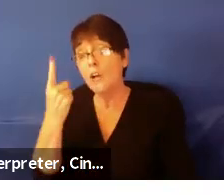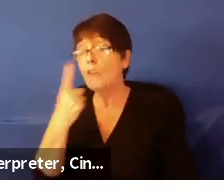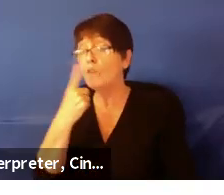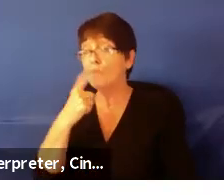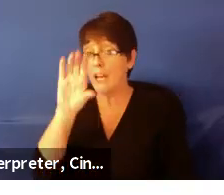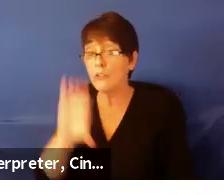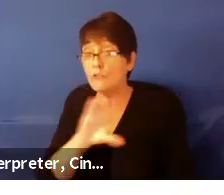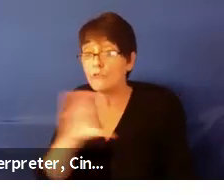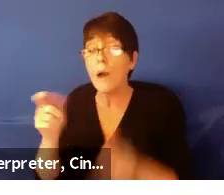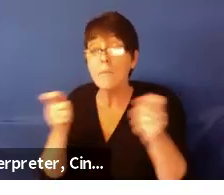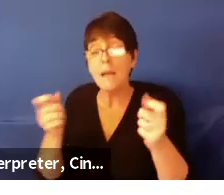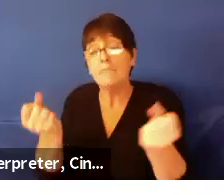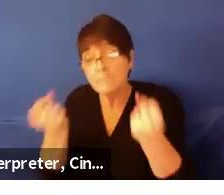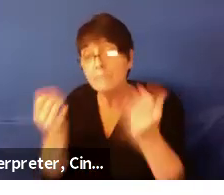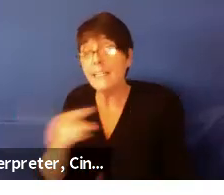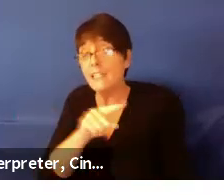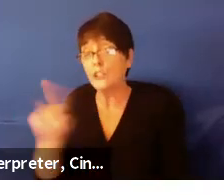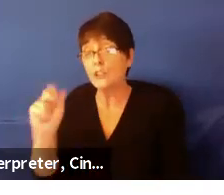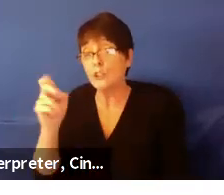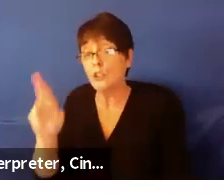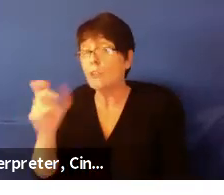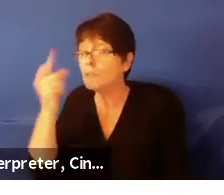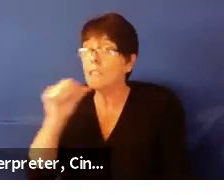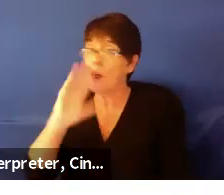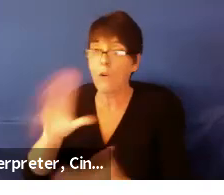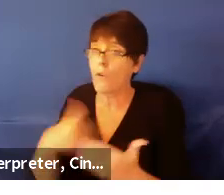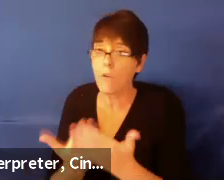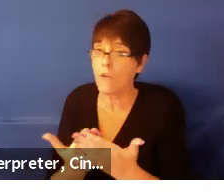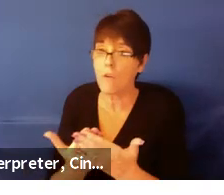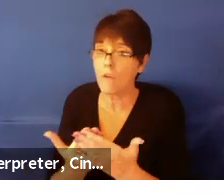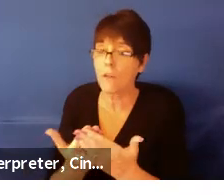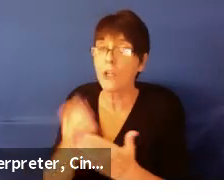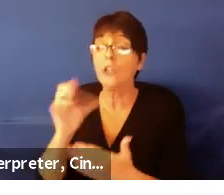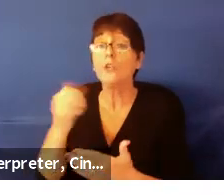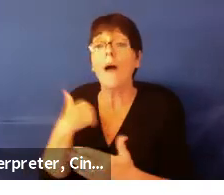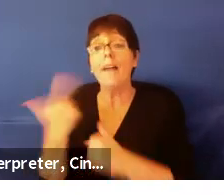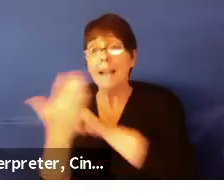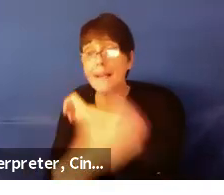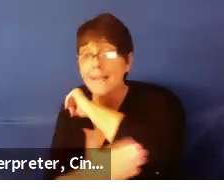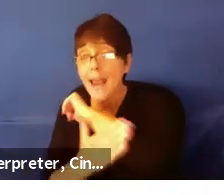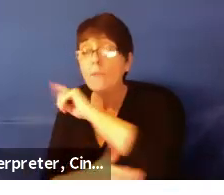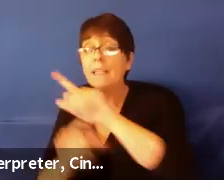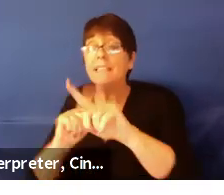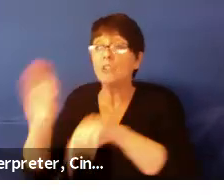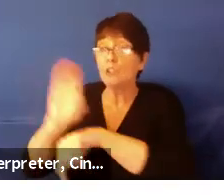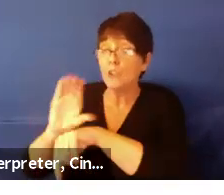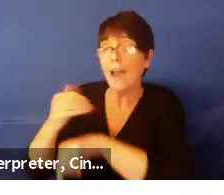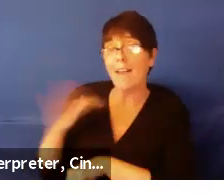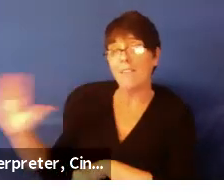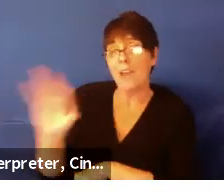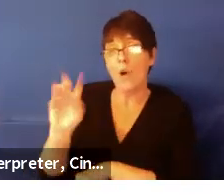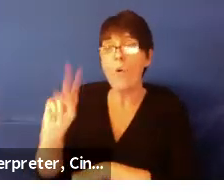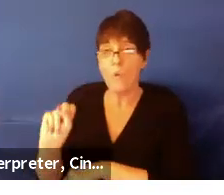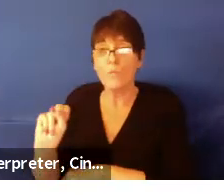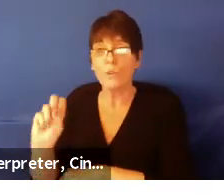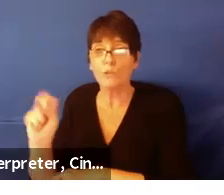Cross manages many shelters, but not all shelters. And so there are counties and parishes who run their own shelters.